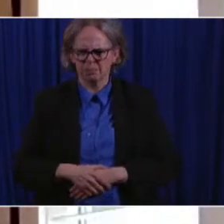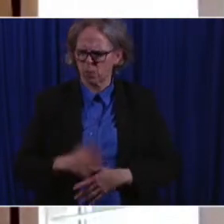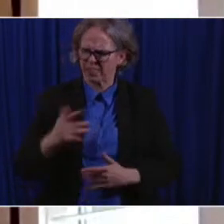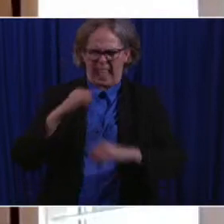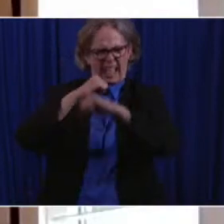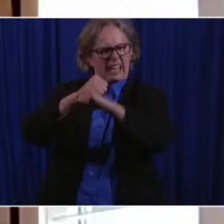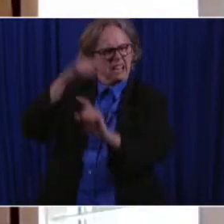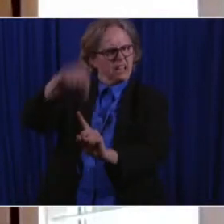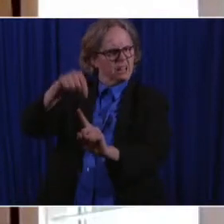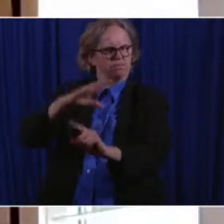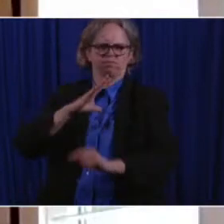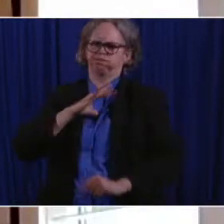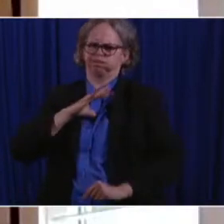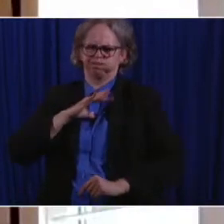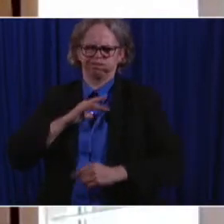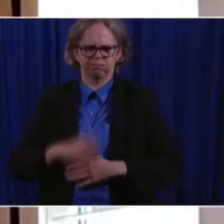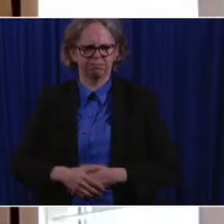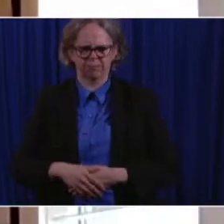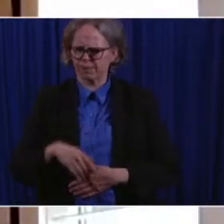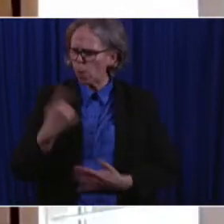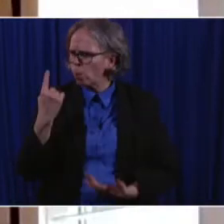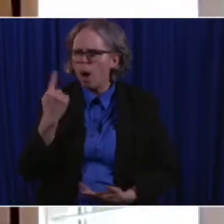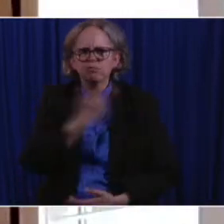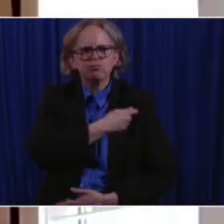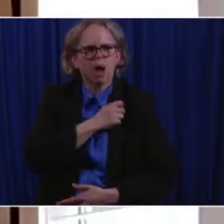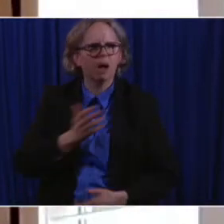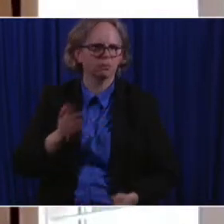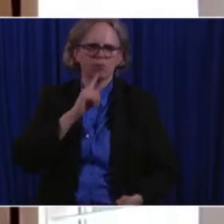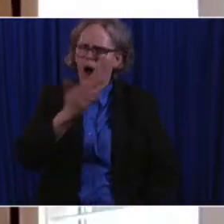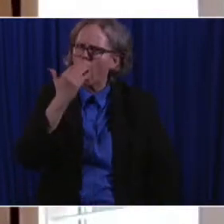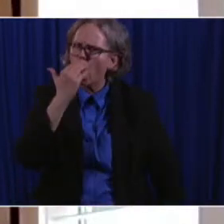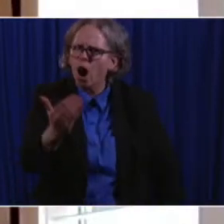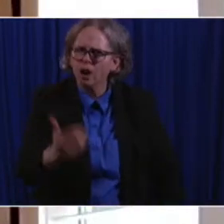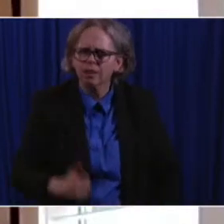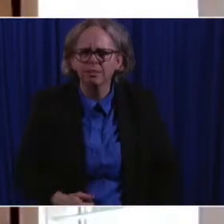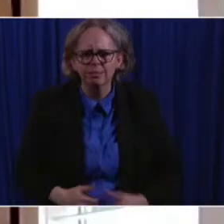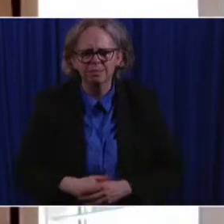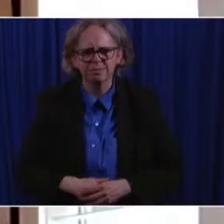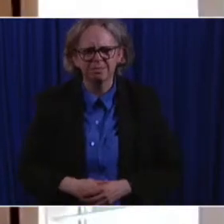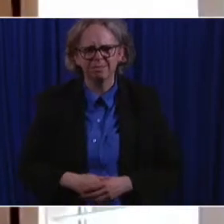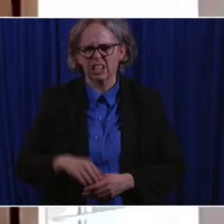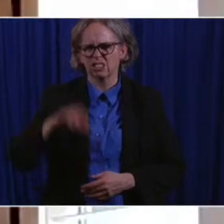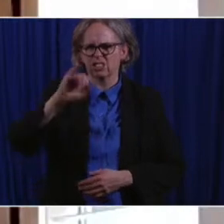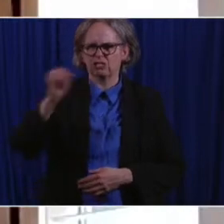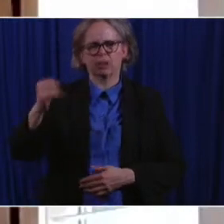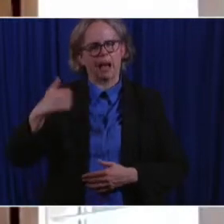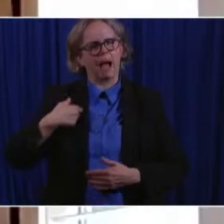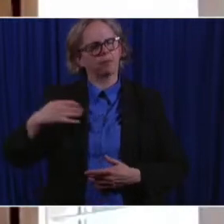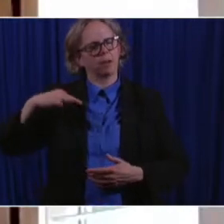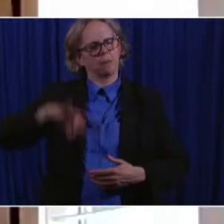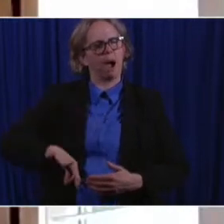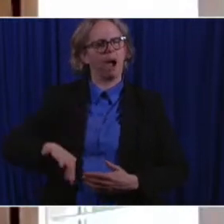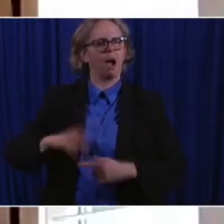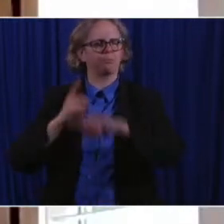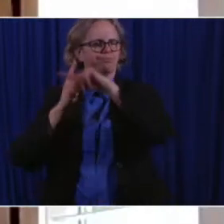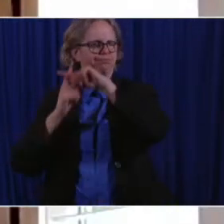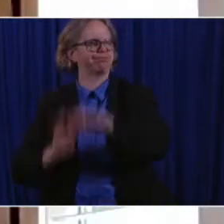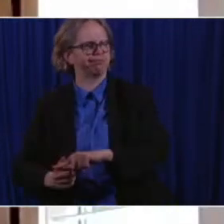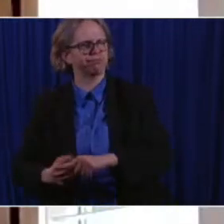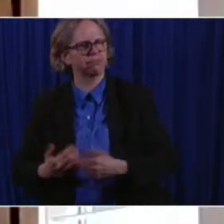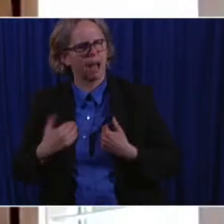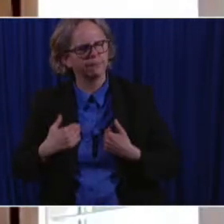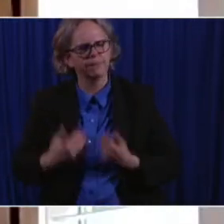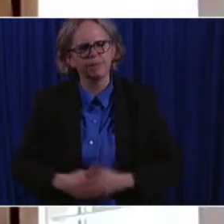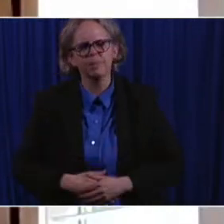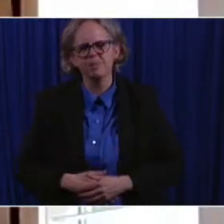all looking for. So there's a lot that's really very appealing about the Johnson & Johnson shot. One of the other